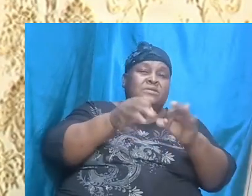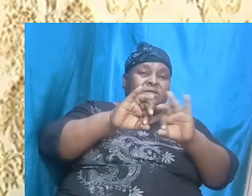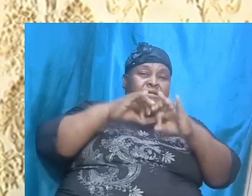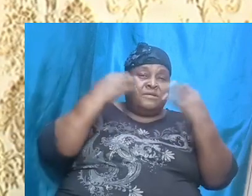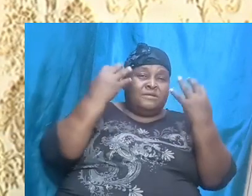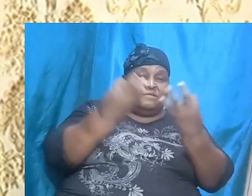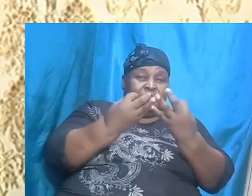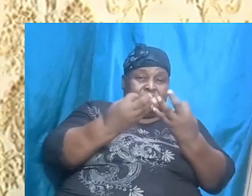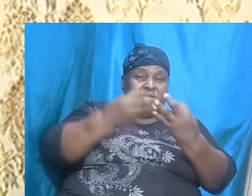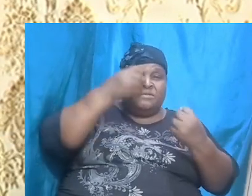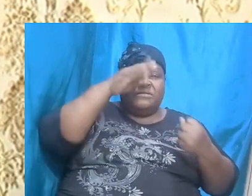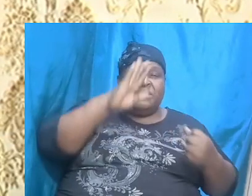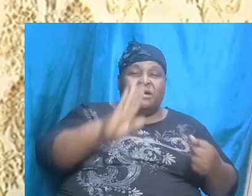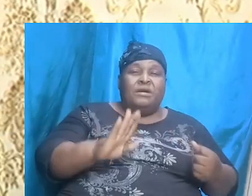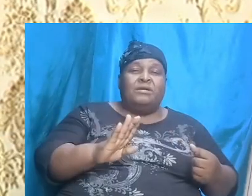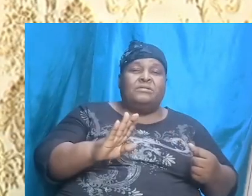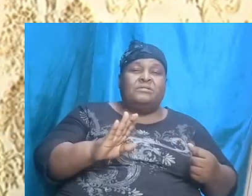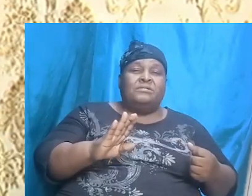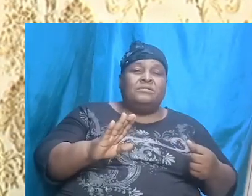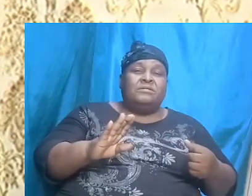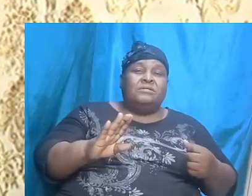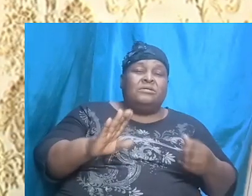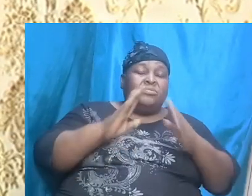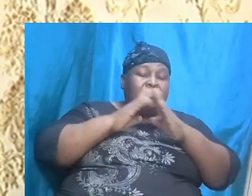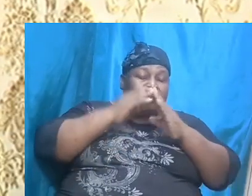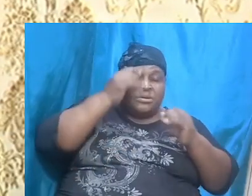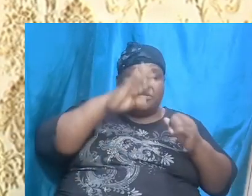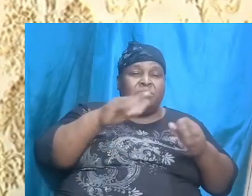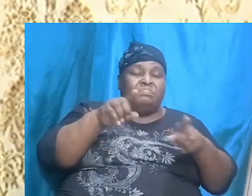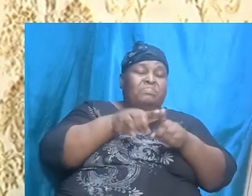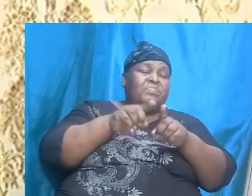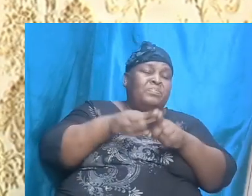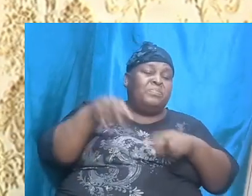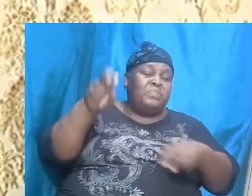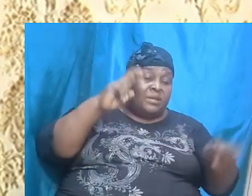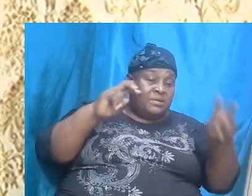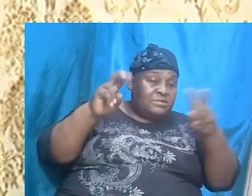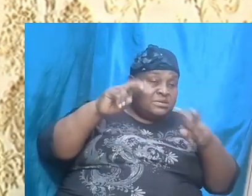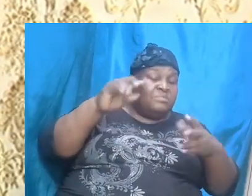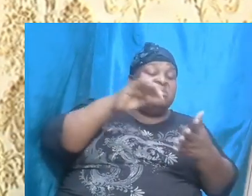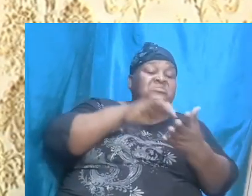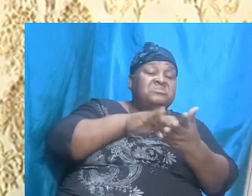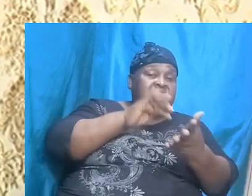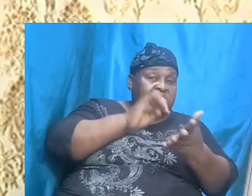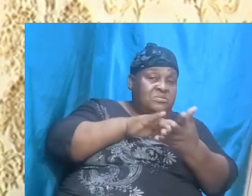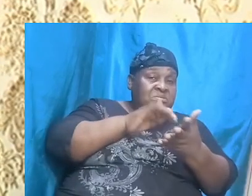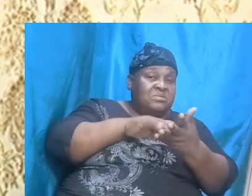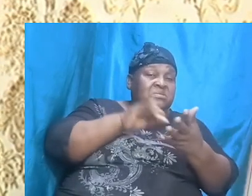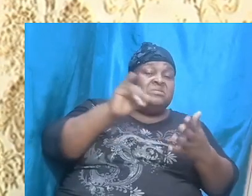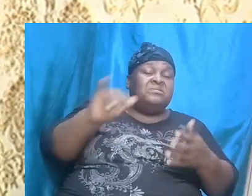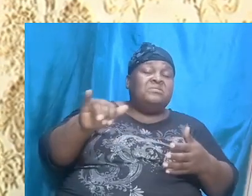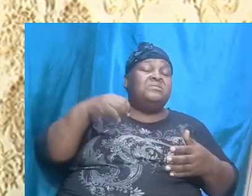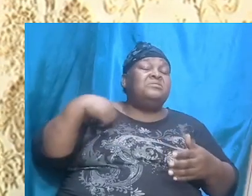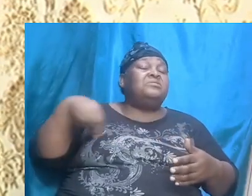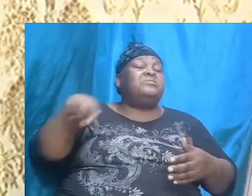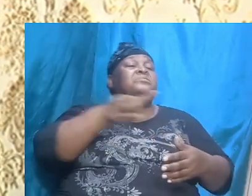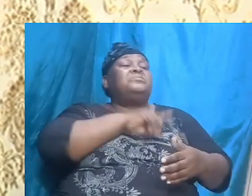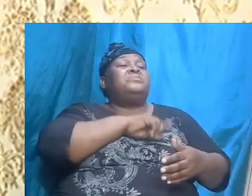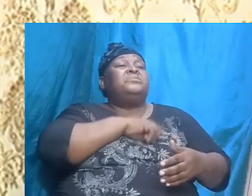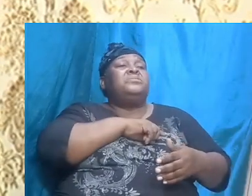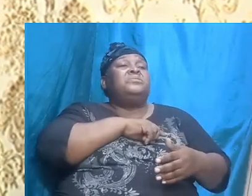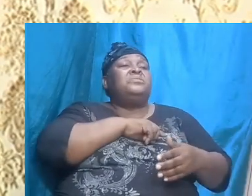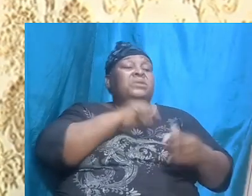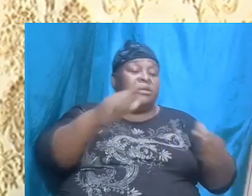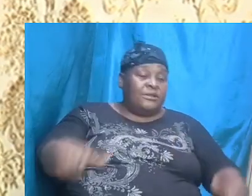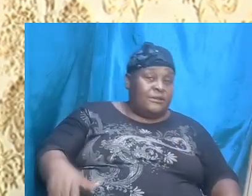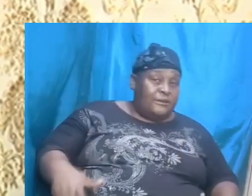that as we examine and look at this topic tonight, amen, that we'll be able to, amen, apply these things and realize its importance and